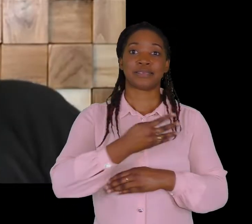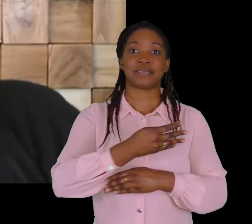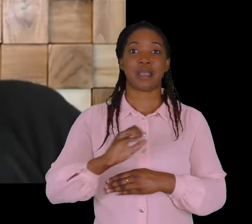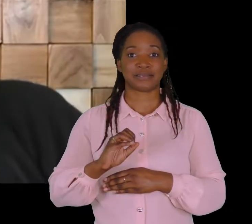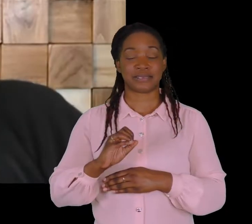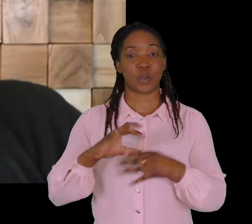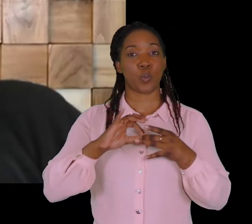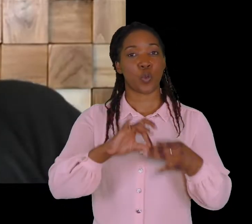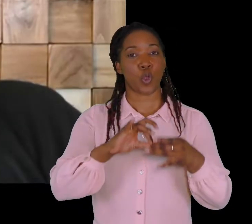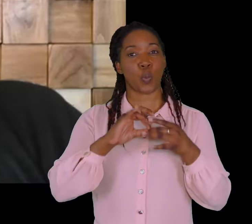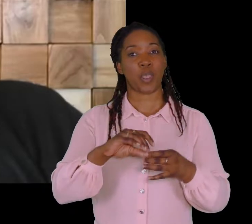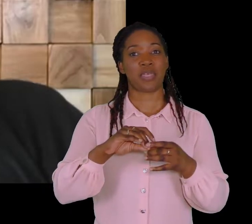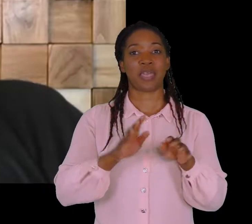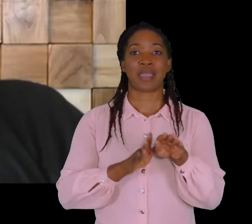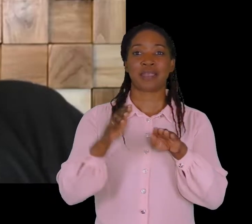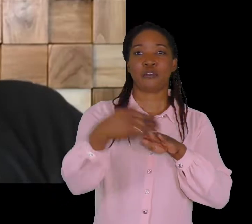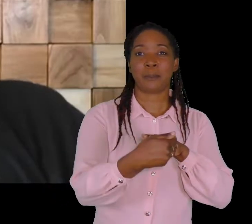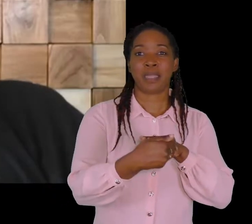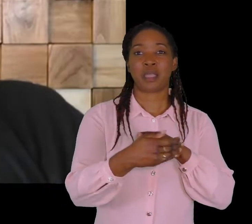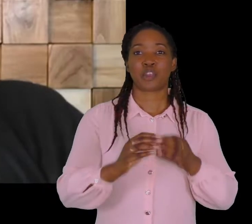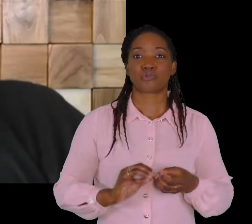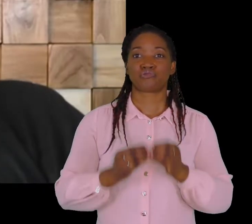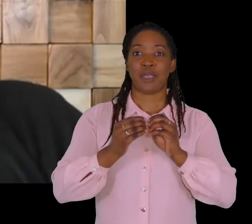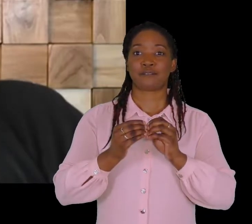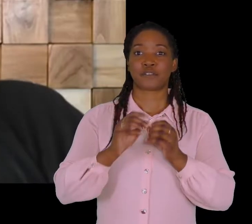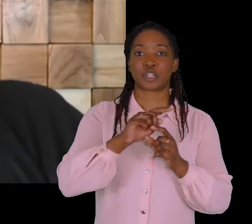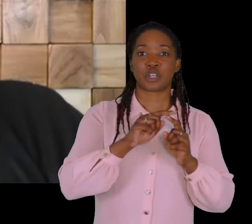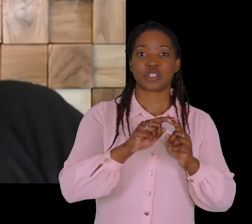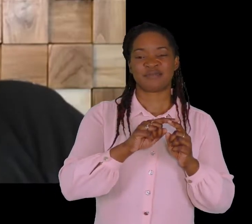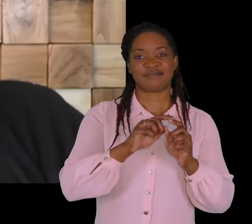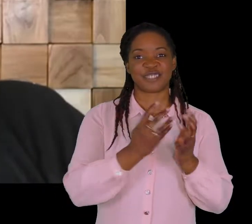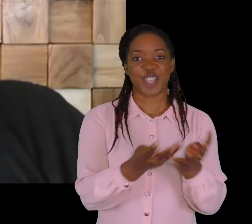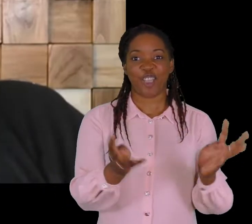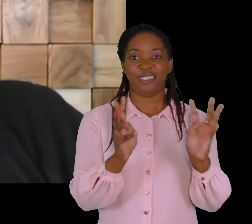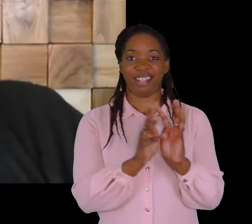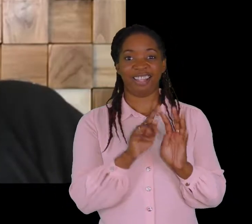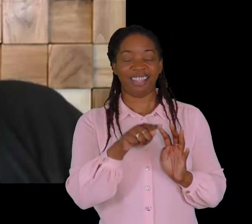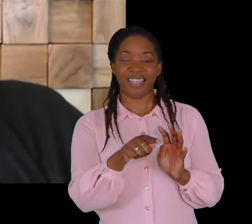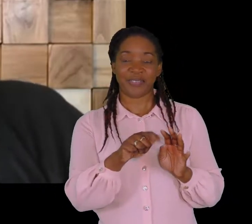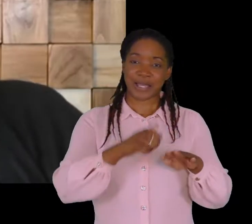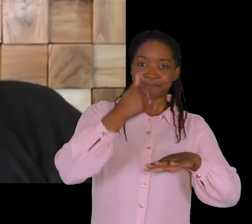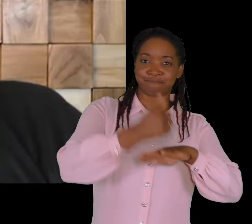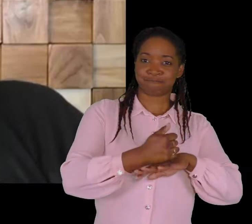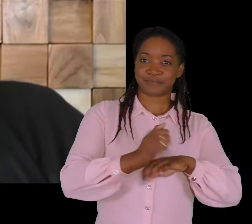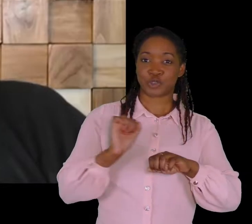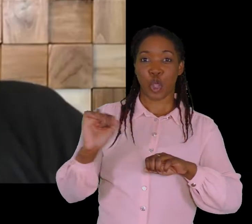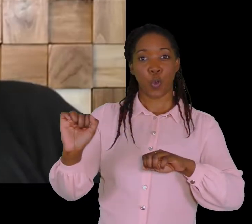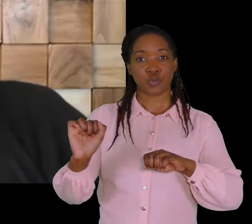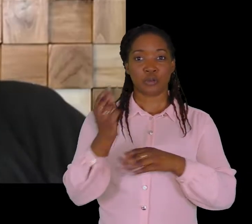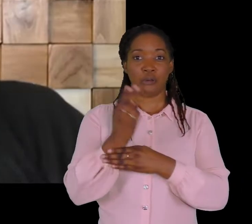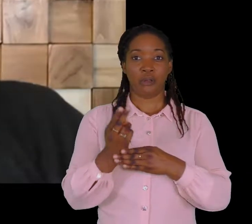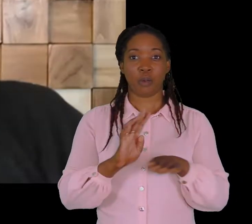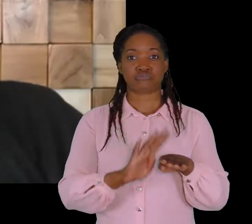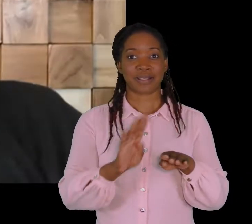returning to the UK in 1990, Hassan worked with the Caribbean Art Craft Circle in London, whilst he established his art practice